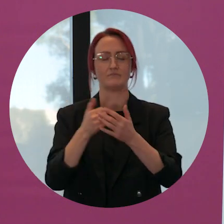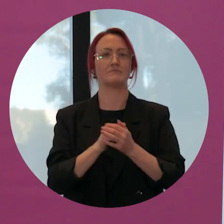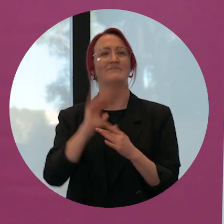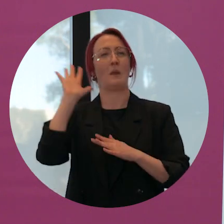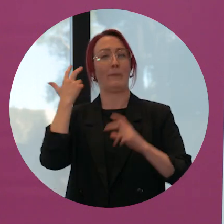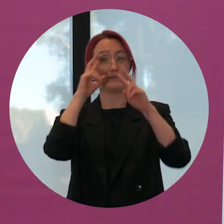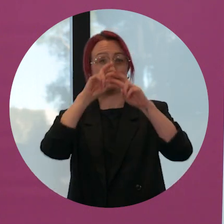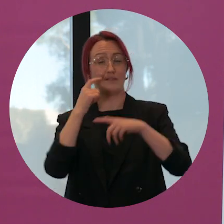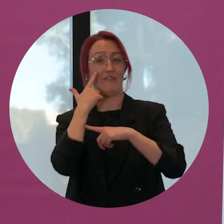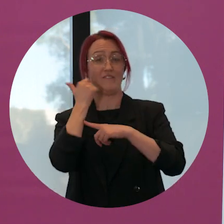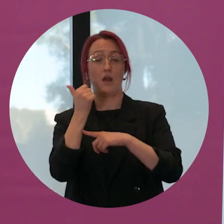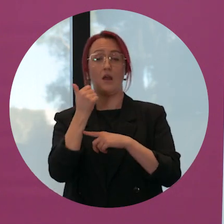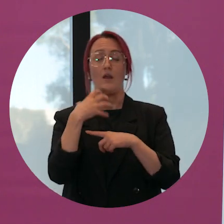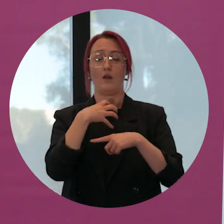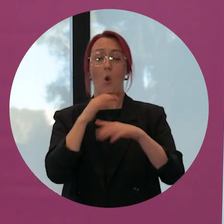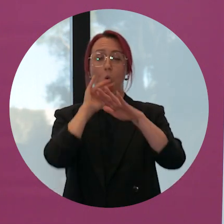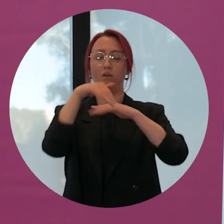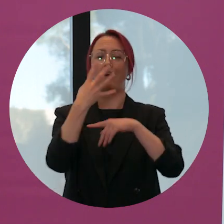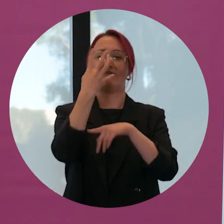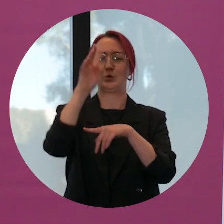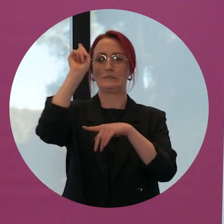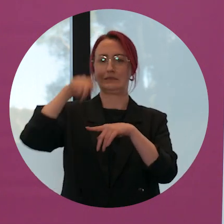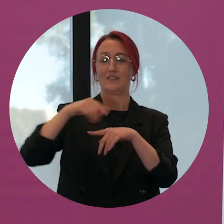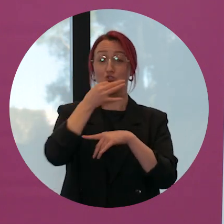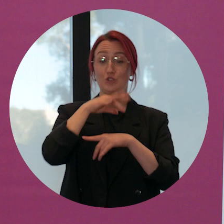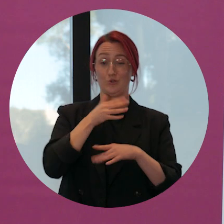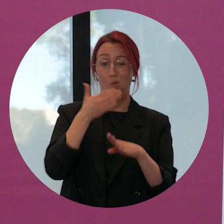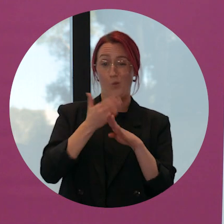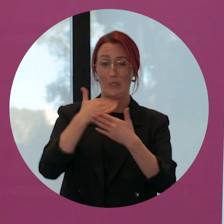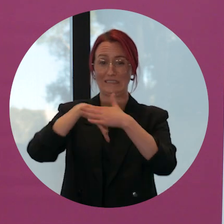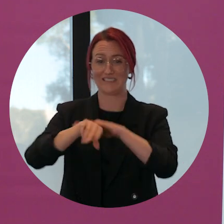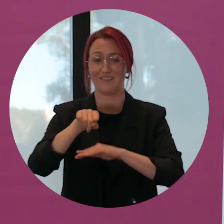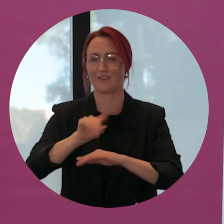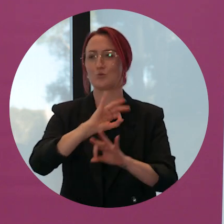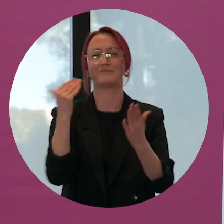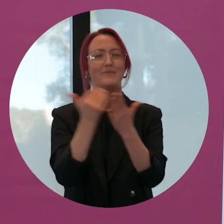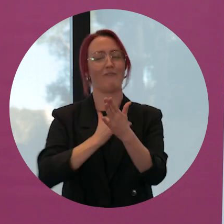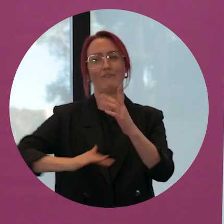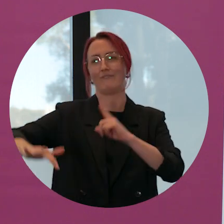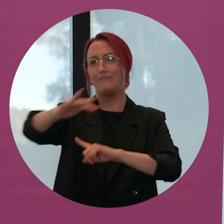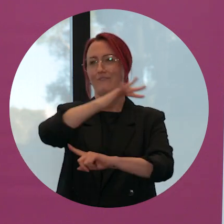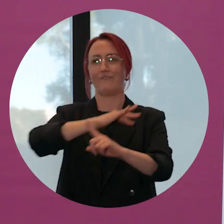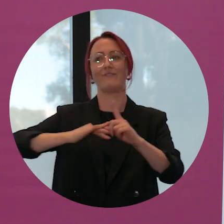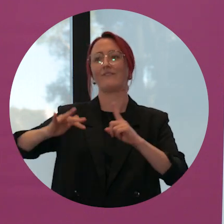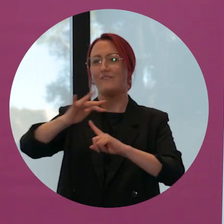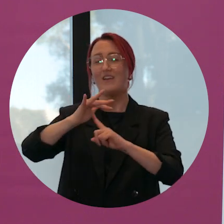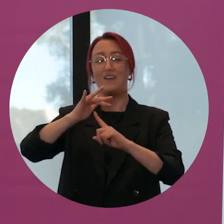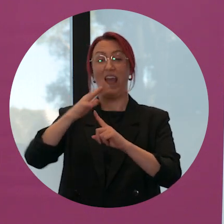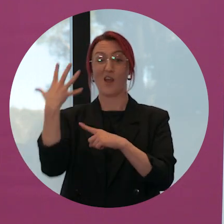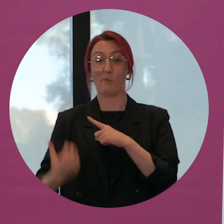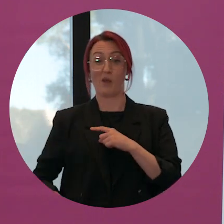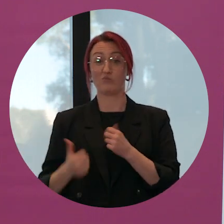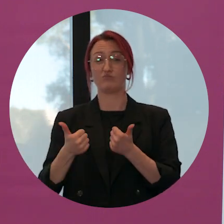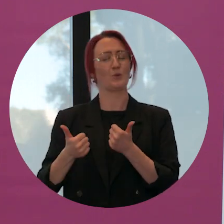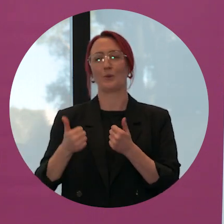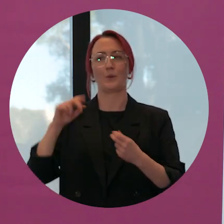more than 40,000 of children are working in these cobalt mines in unsafe conditions for very little money. Most